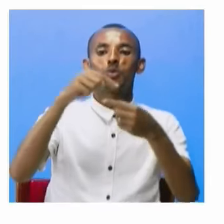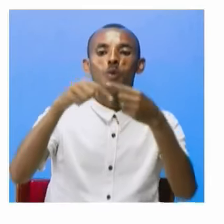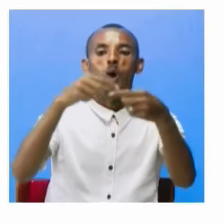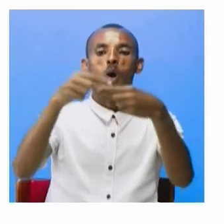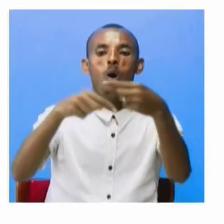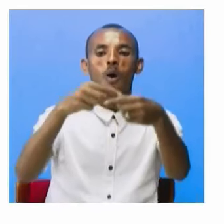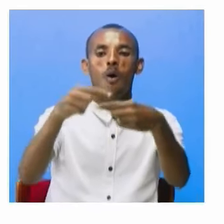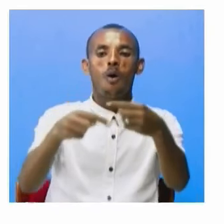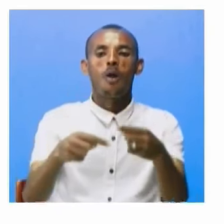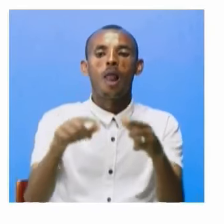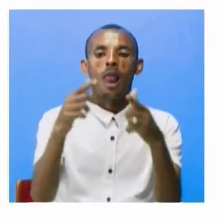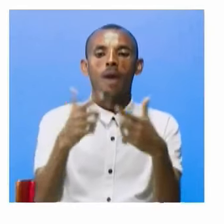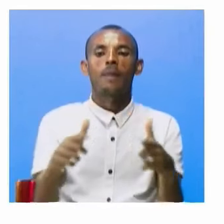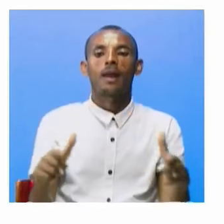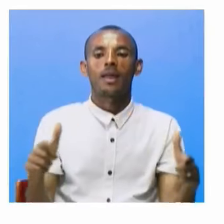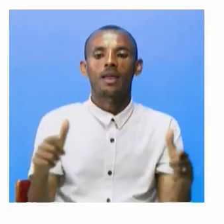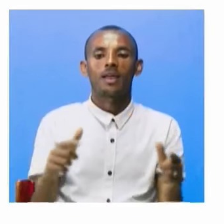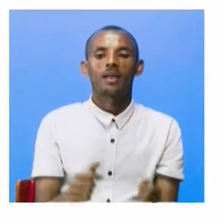to the library.